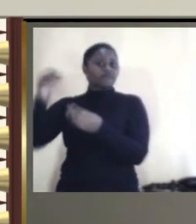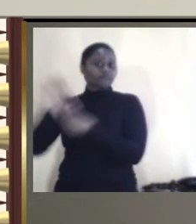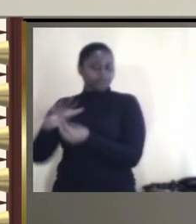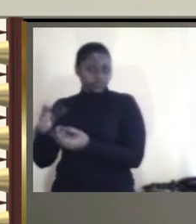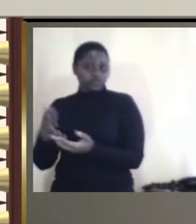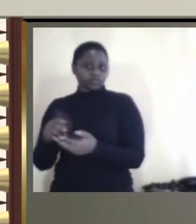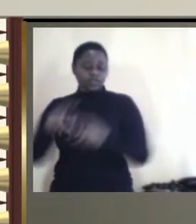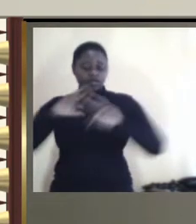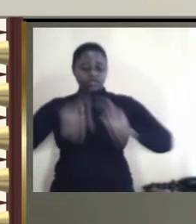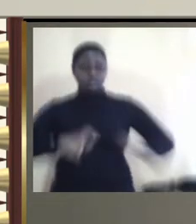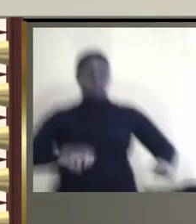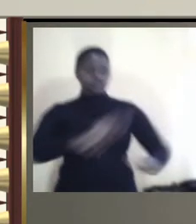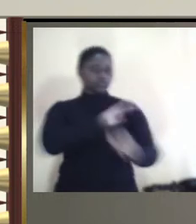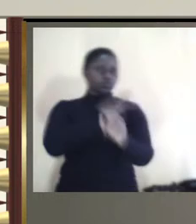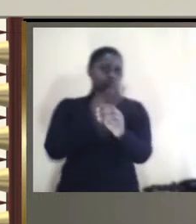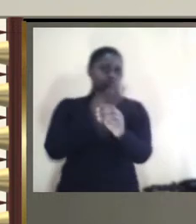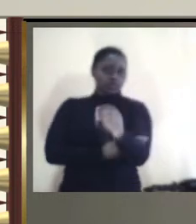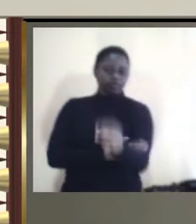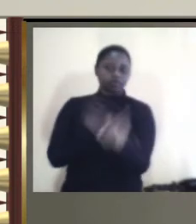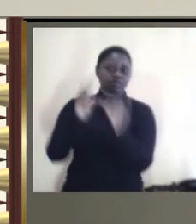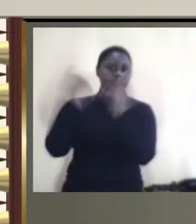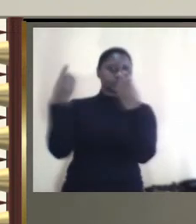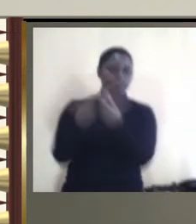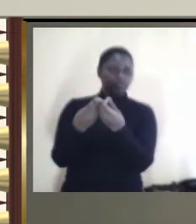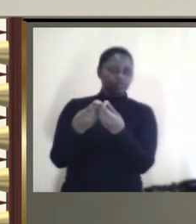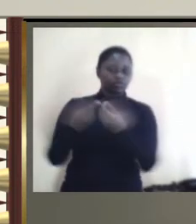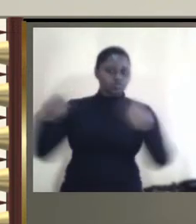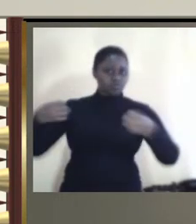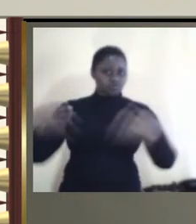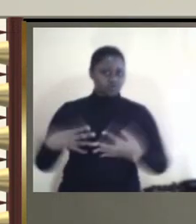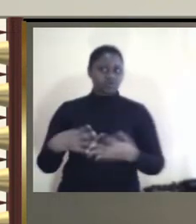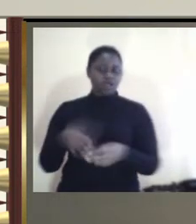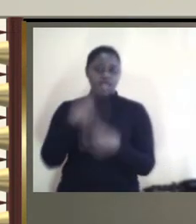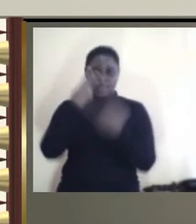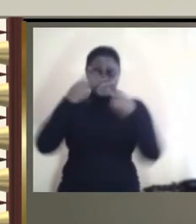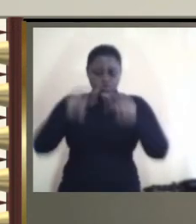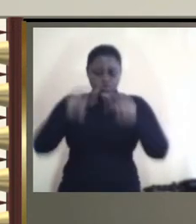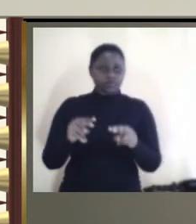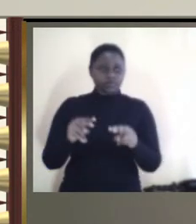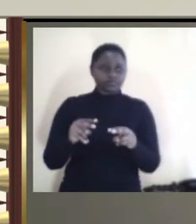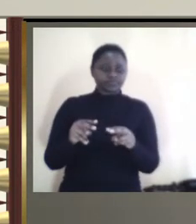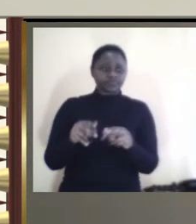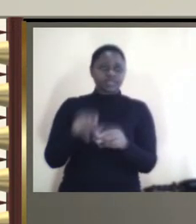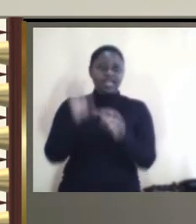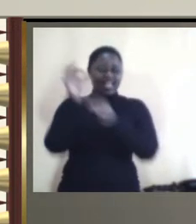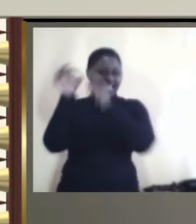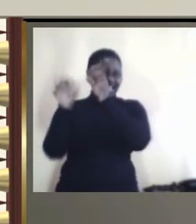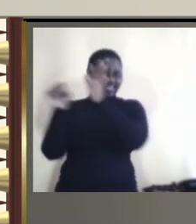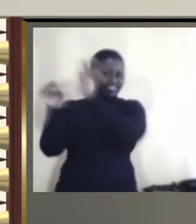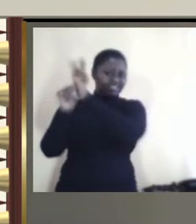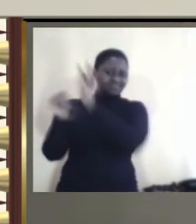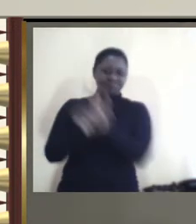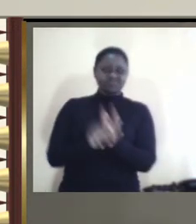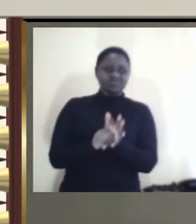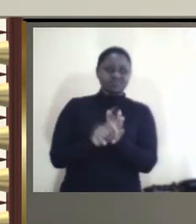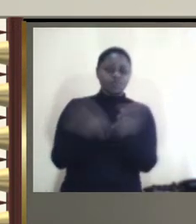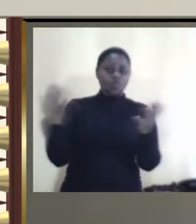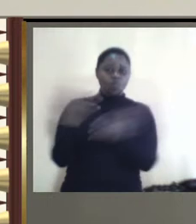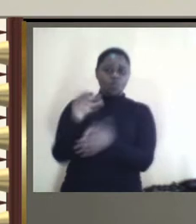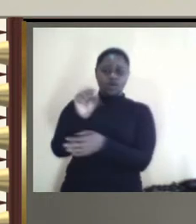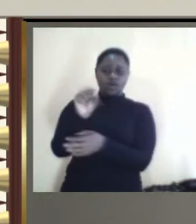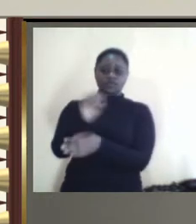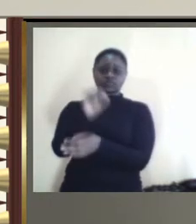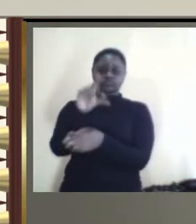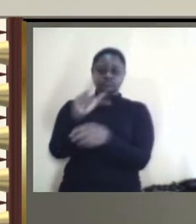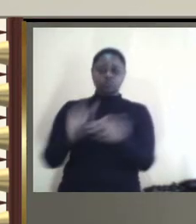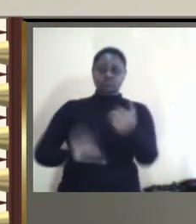The research capacity of the department must begin to be outward looking and identify new hubs where soil is